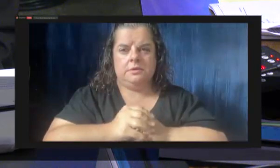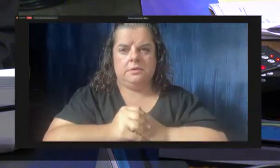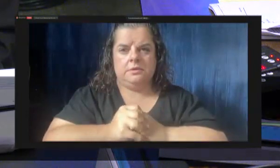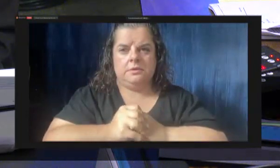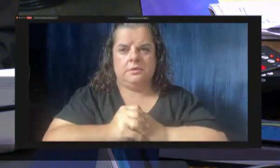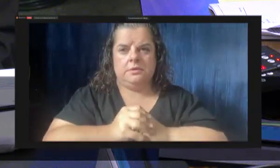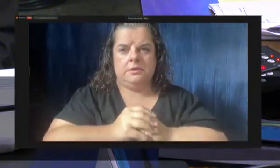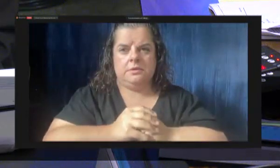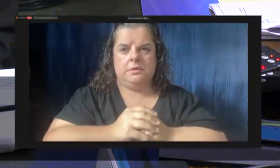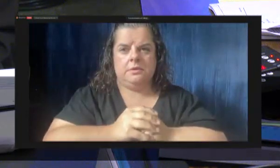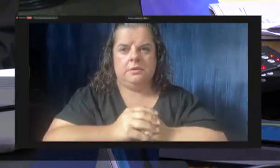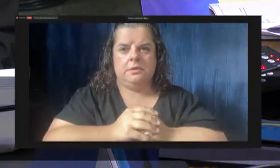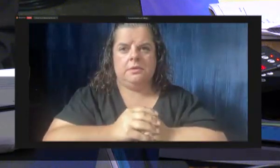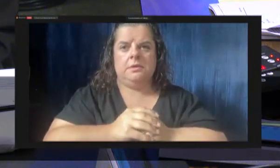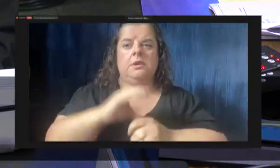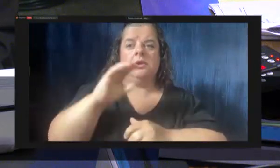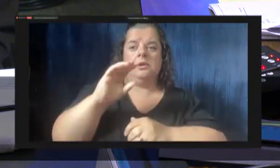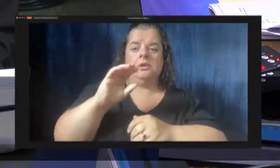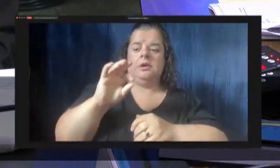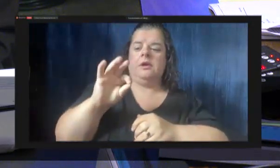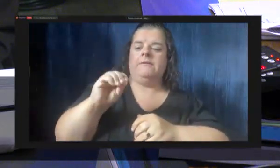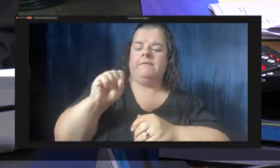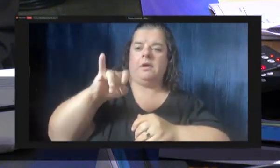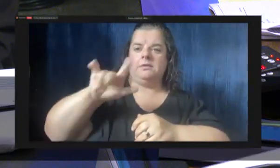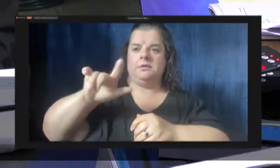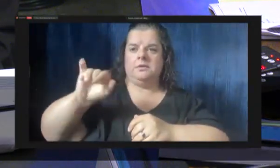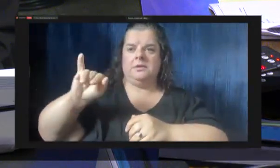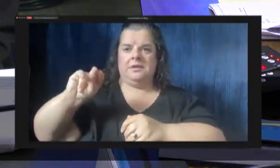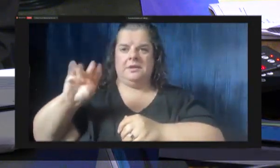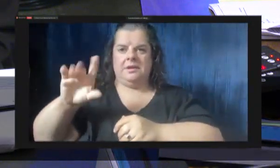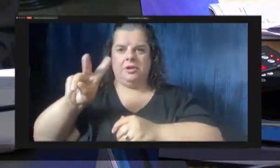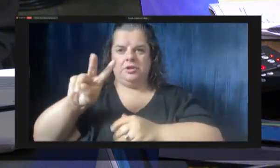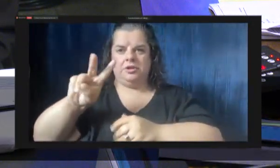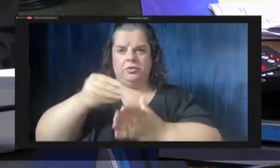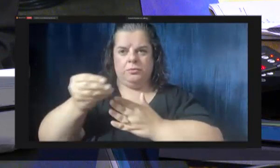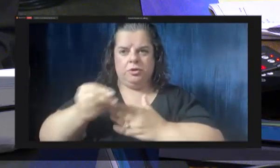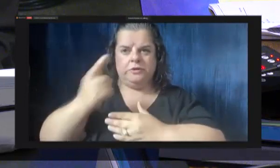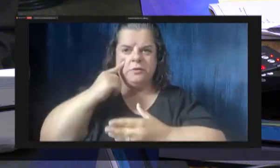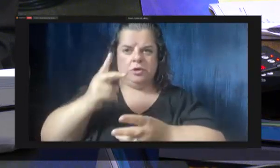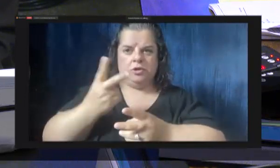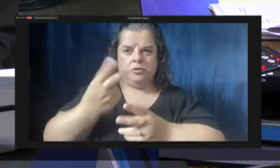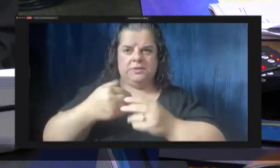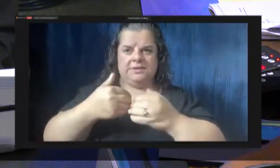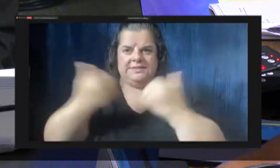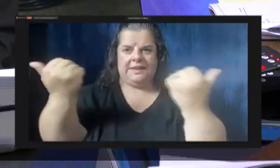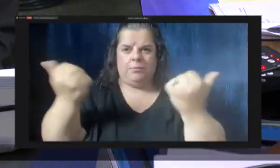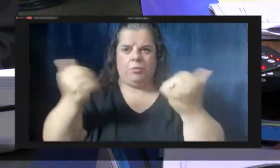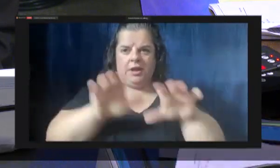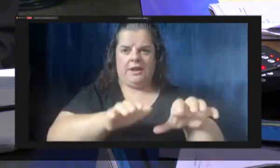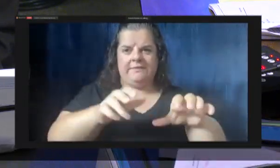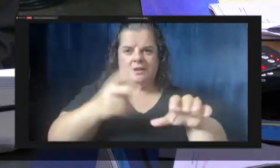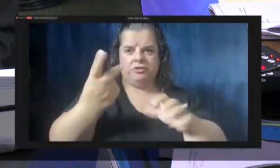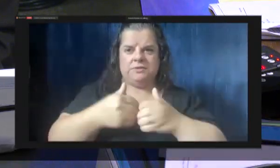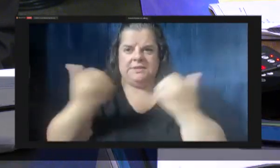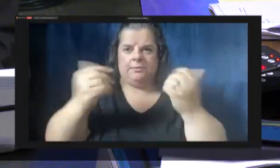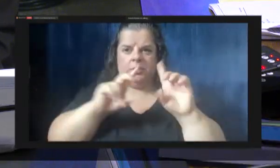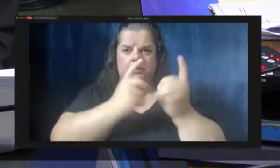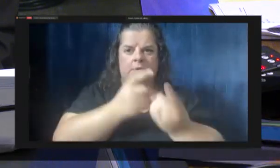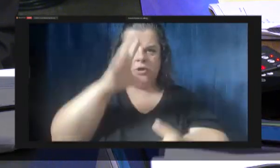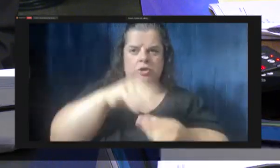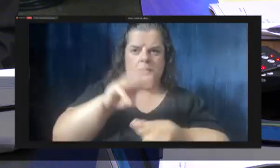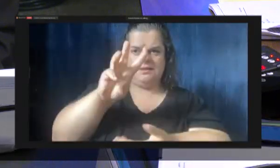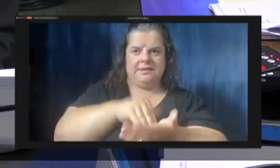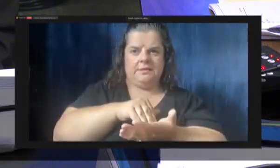And then, Zero Fossil Inc., which was 2 purchases for 2 separate events in 2 separate departments totaling $6,000.